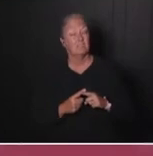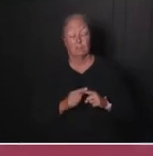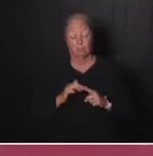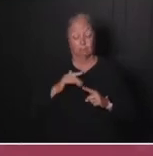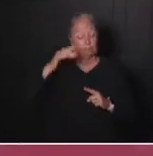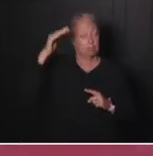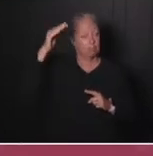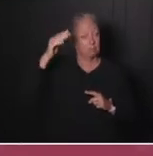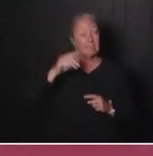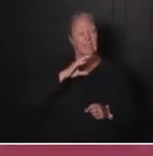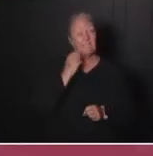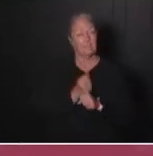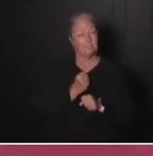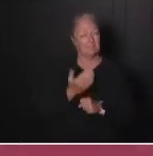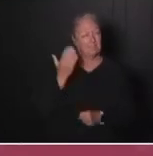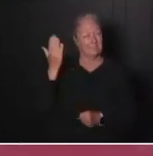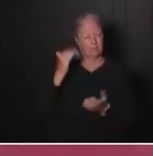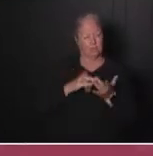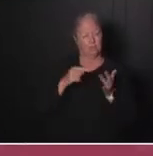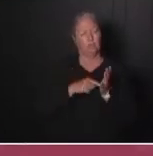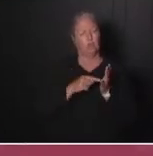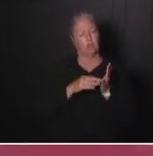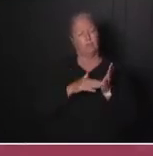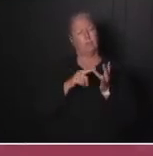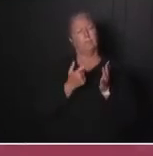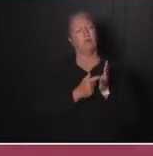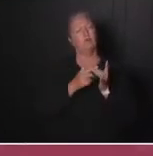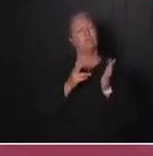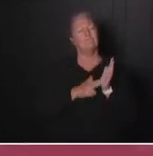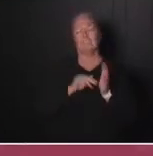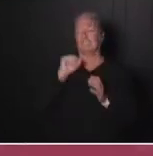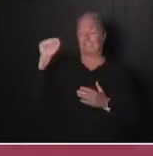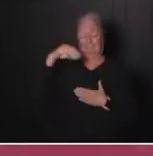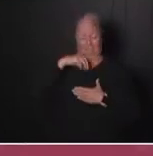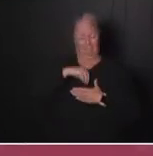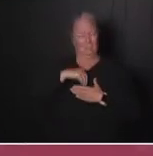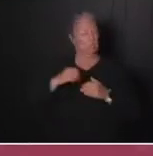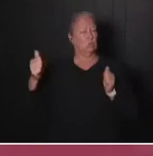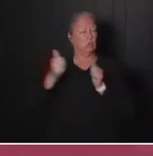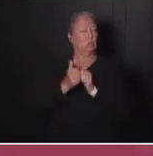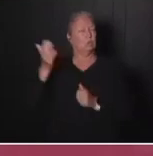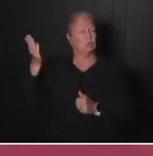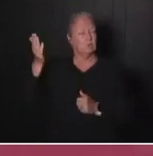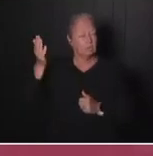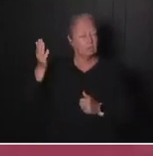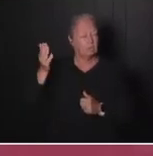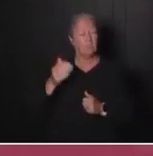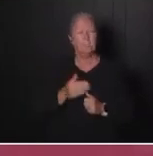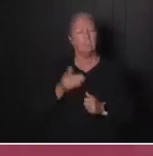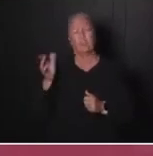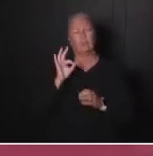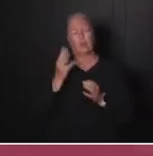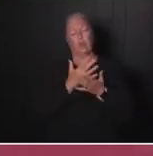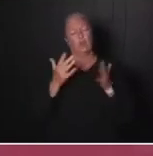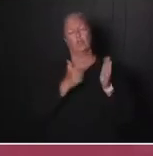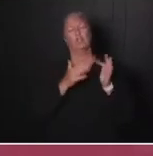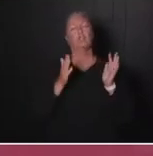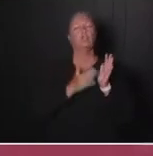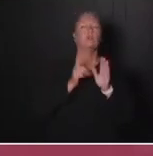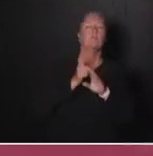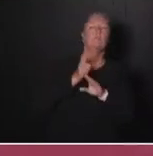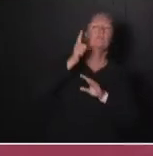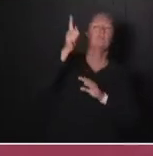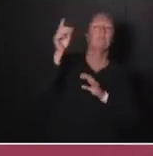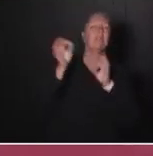a reflection of Scott Morrison's character, a man of short-term politics, not long-term vision,